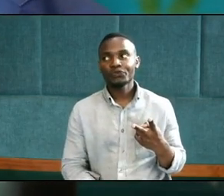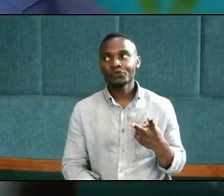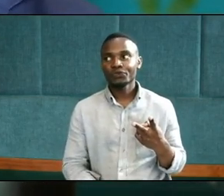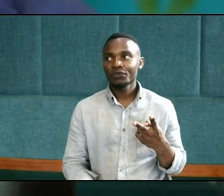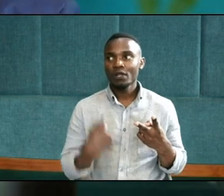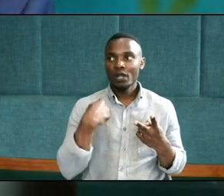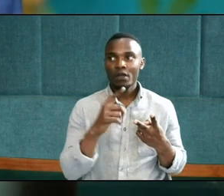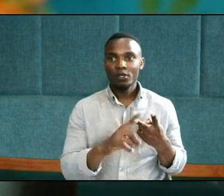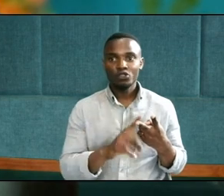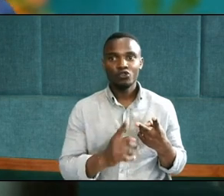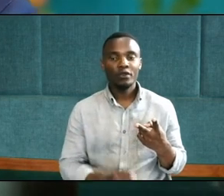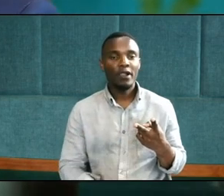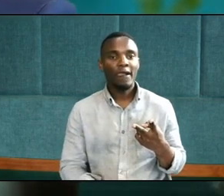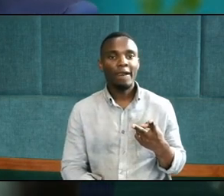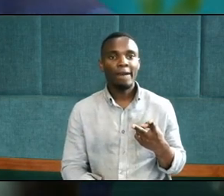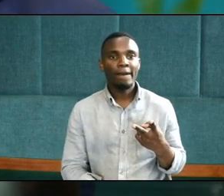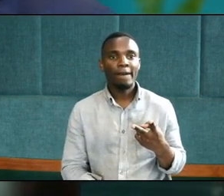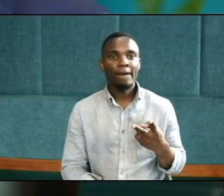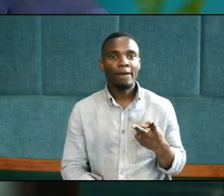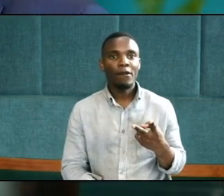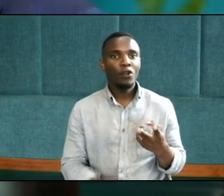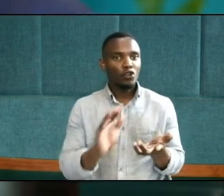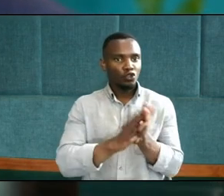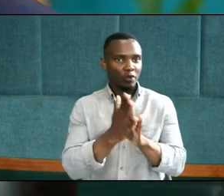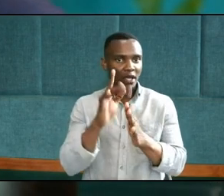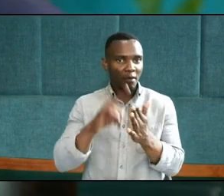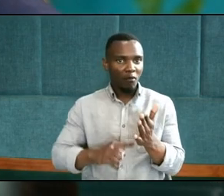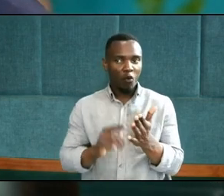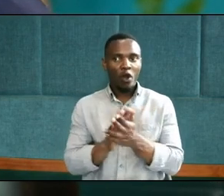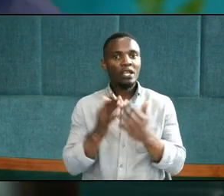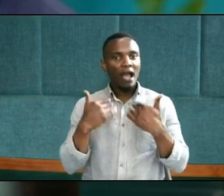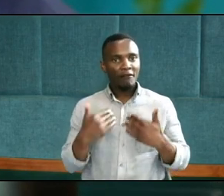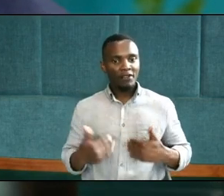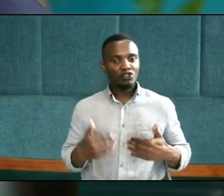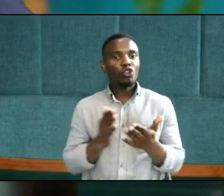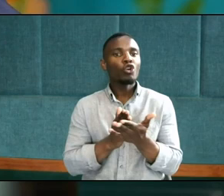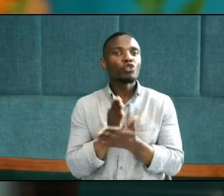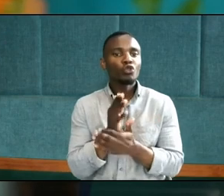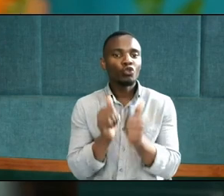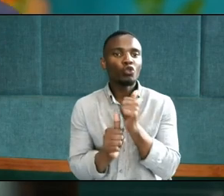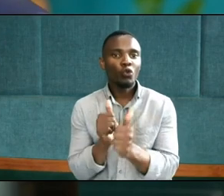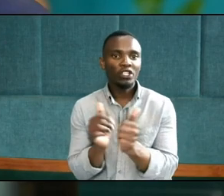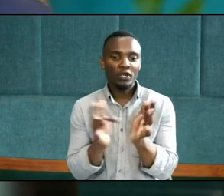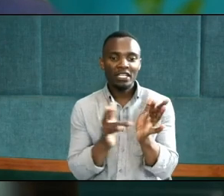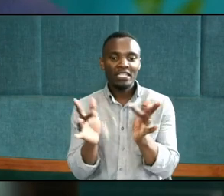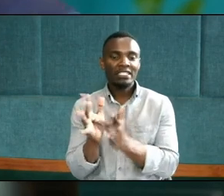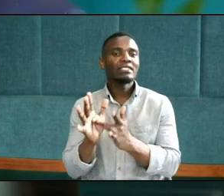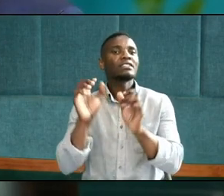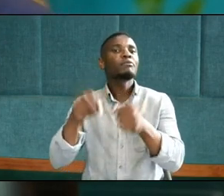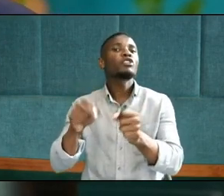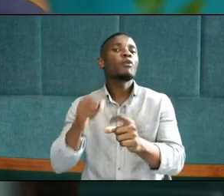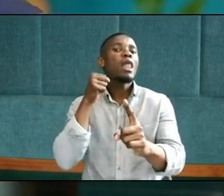the second responsibility is to be a vessel through which Jesus could impact